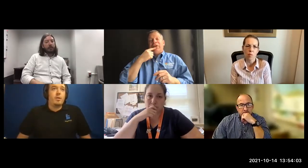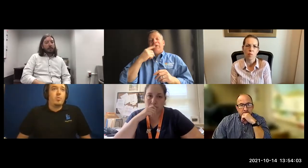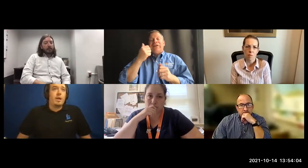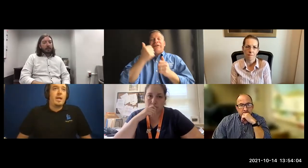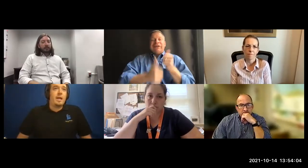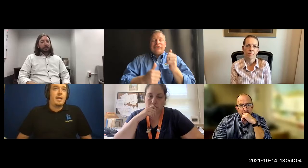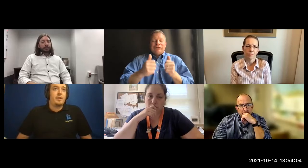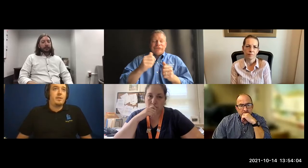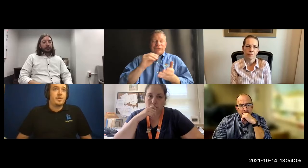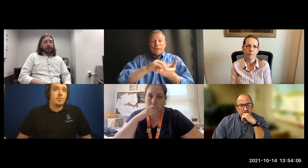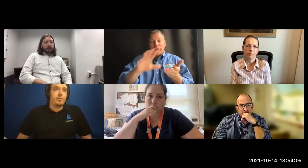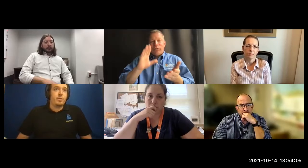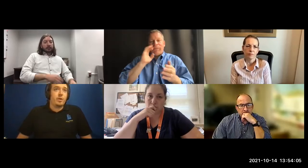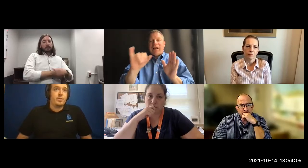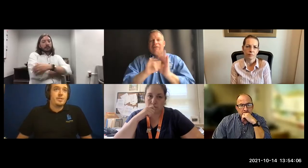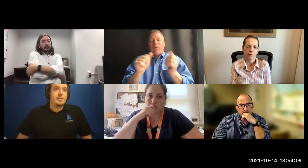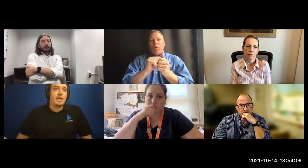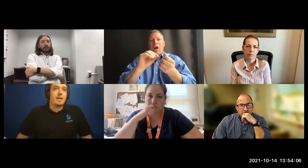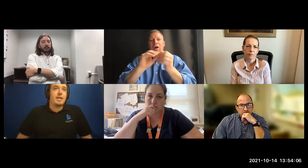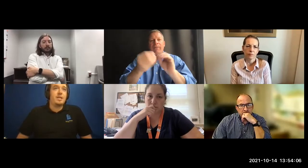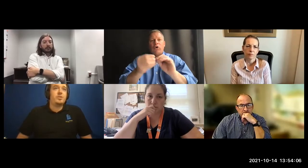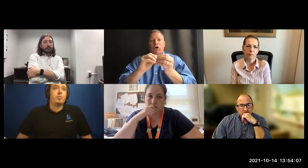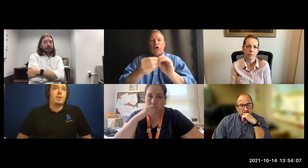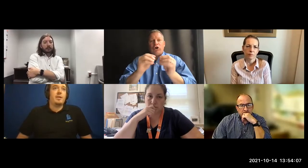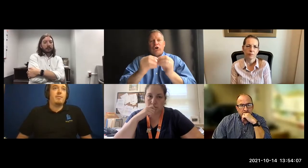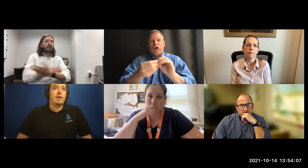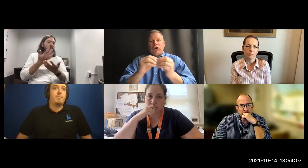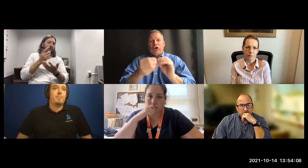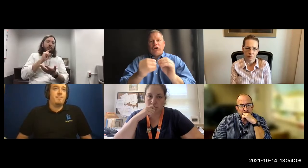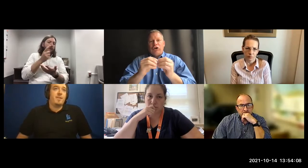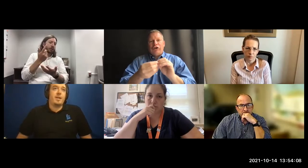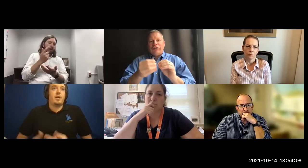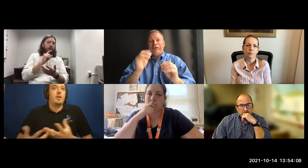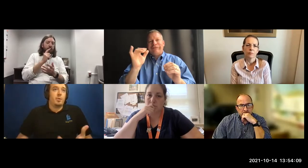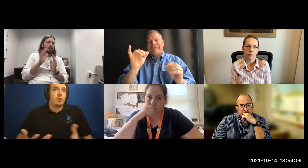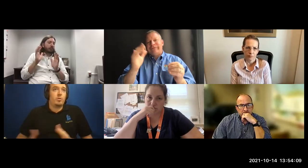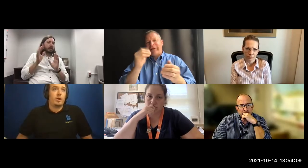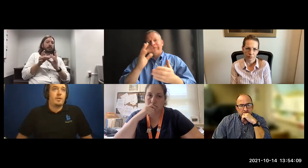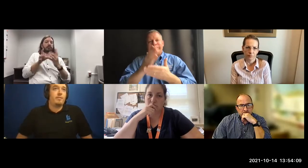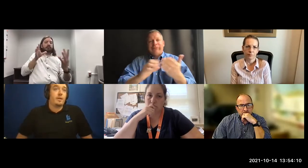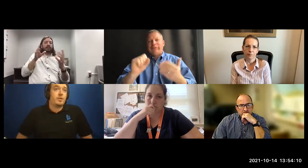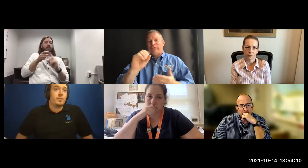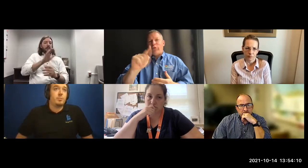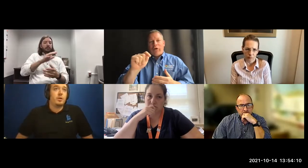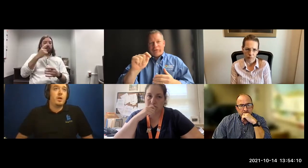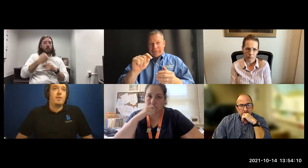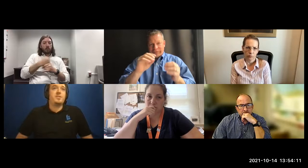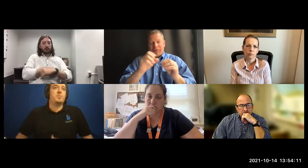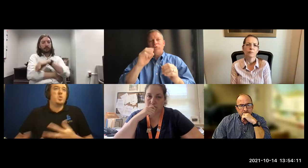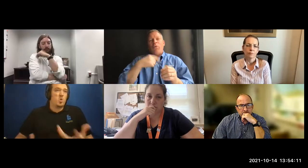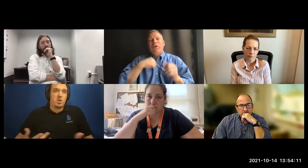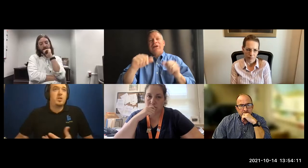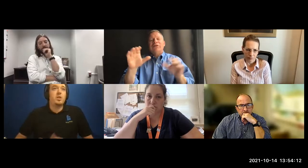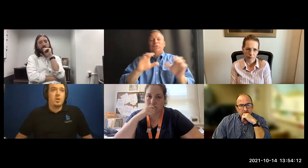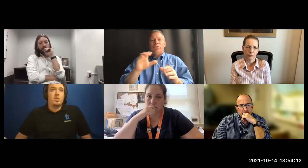Wyatt. What I had in discussion with a few others is that each student will be identified via a number or an identification number of